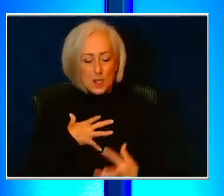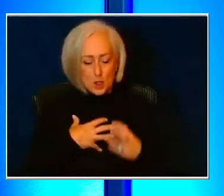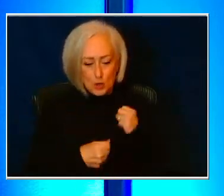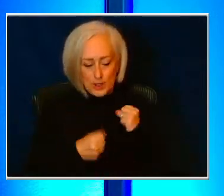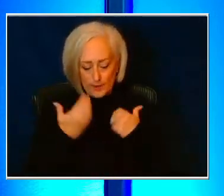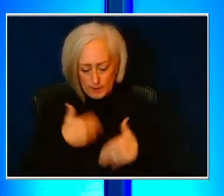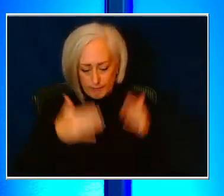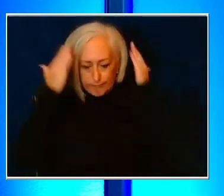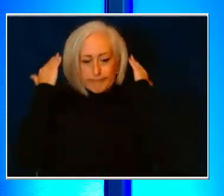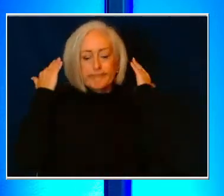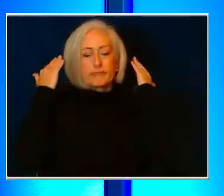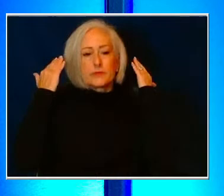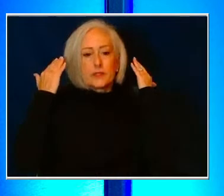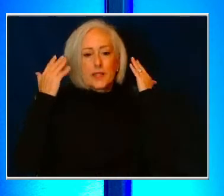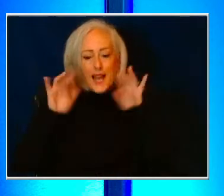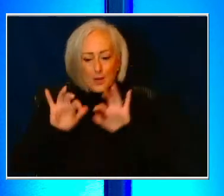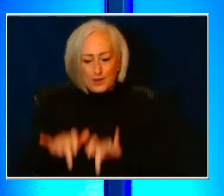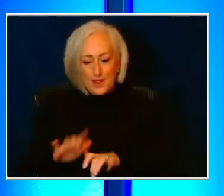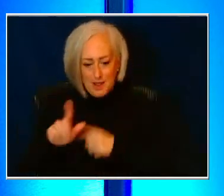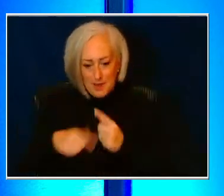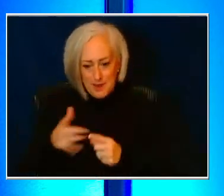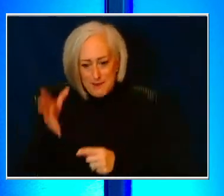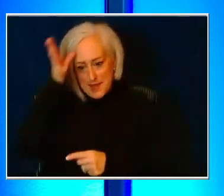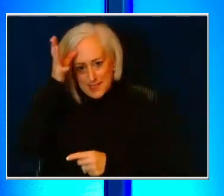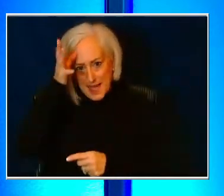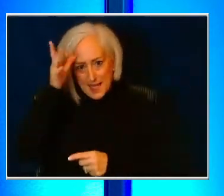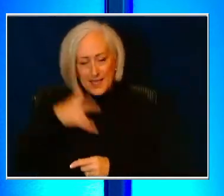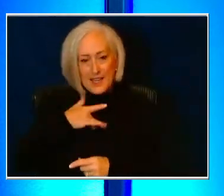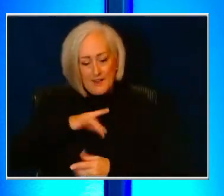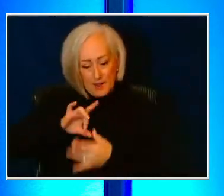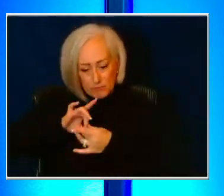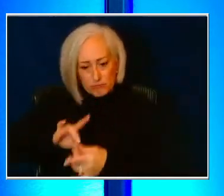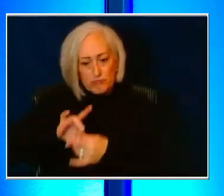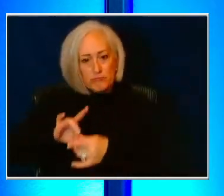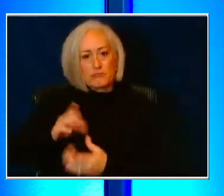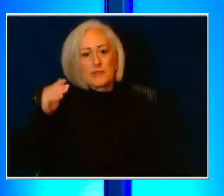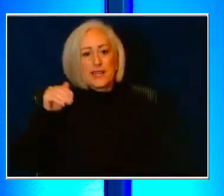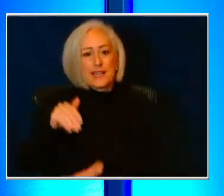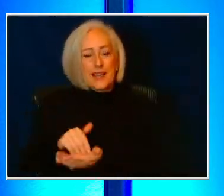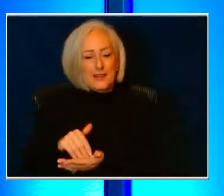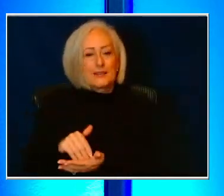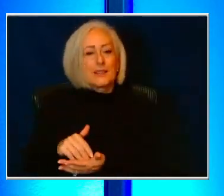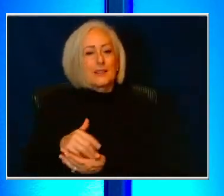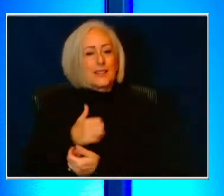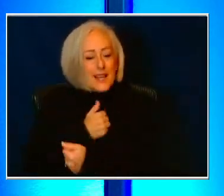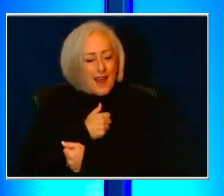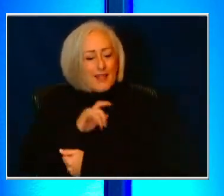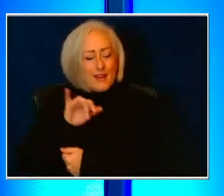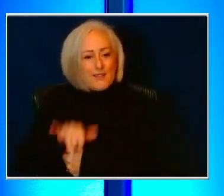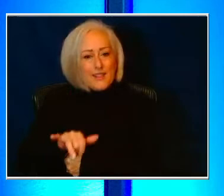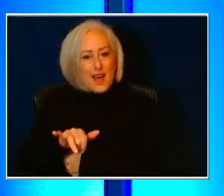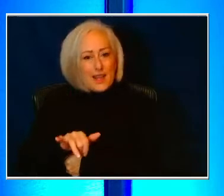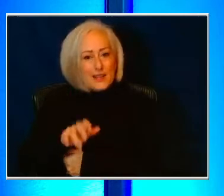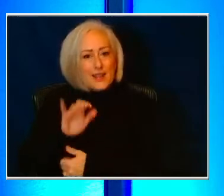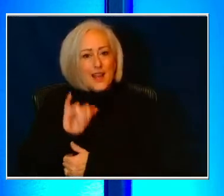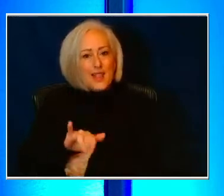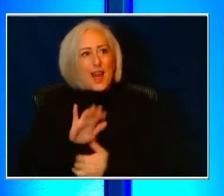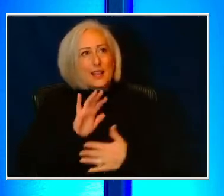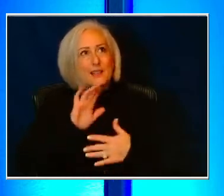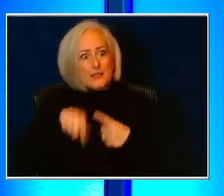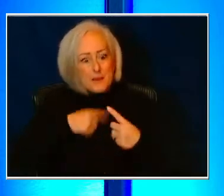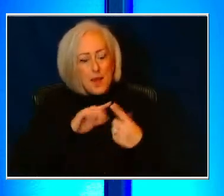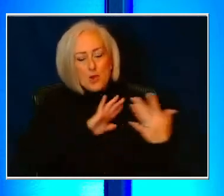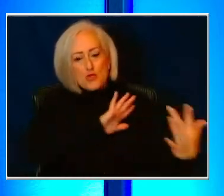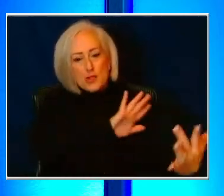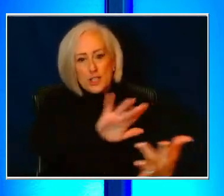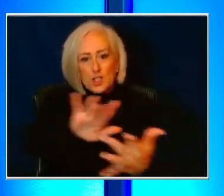about him, and then I feel anchored to him again. And I've loved that, and that goes to reaching out. And I cannot tell you how many